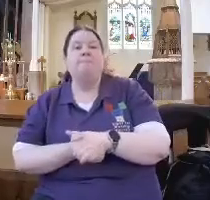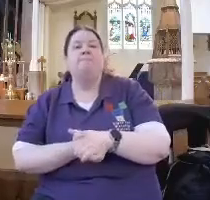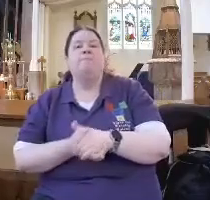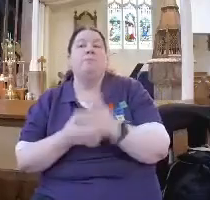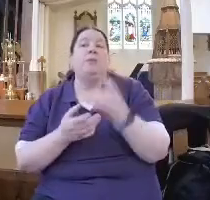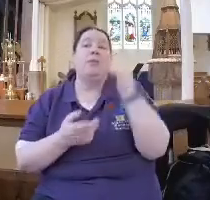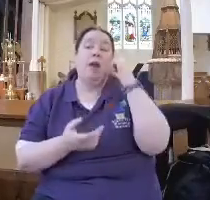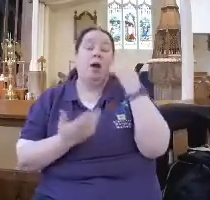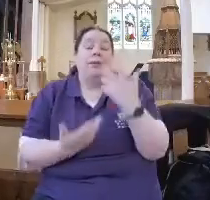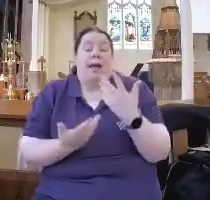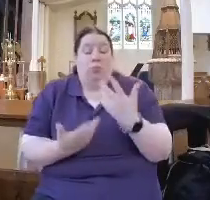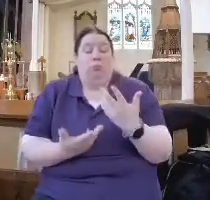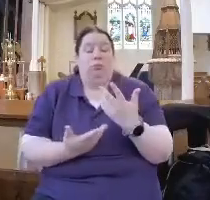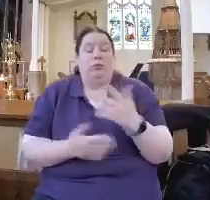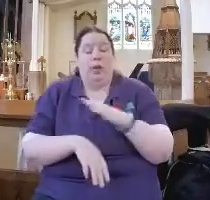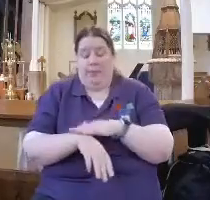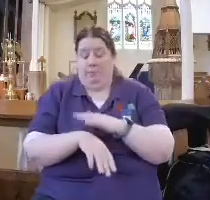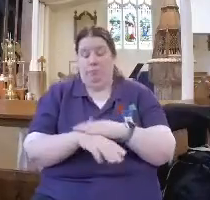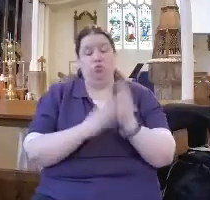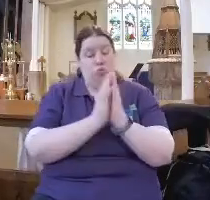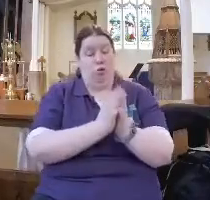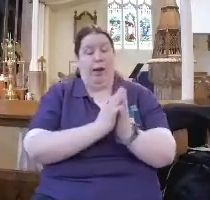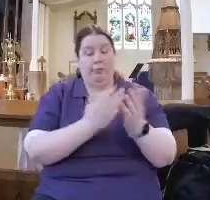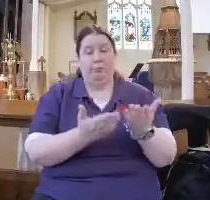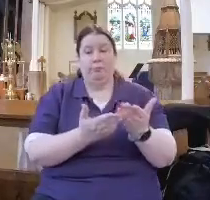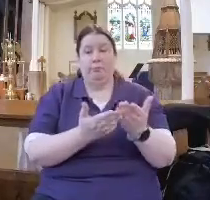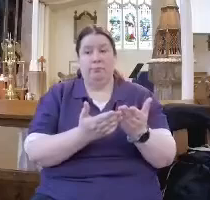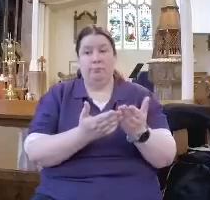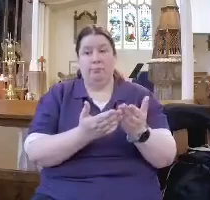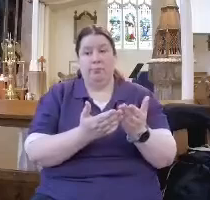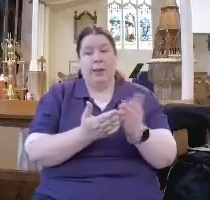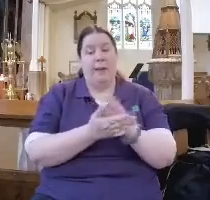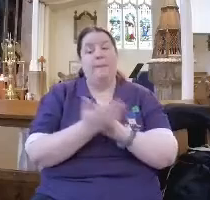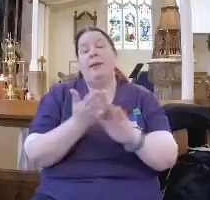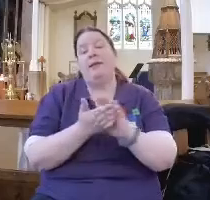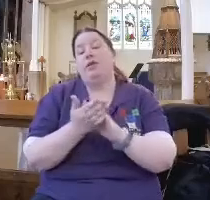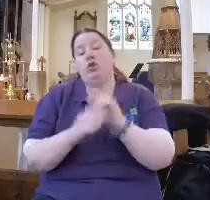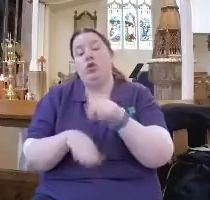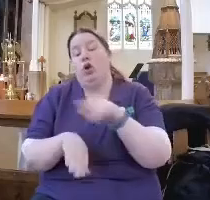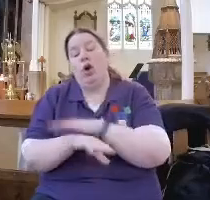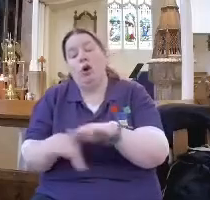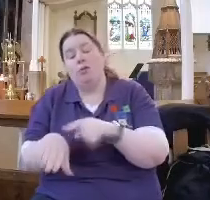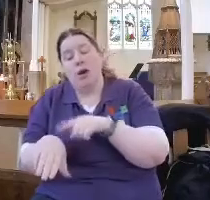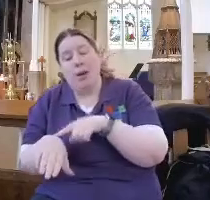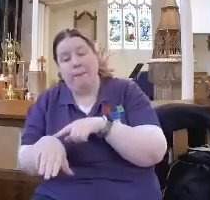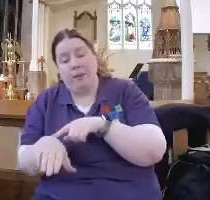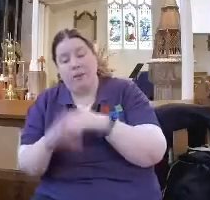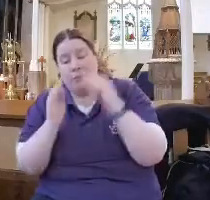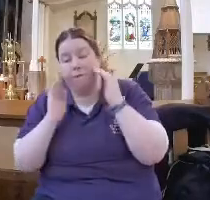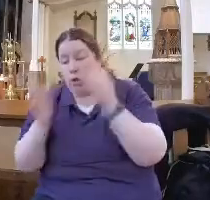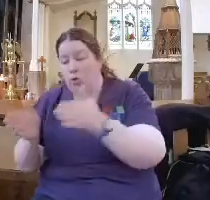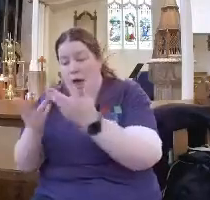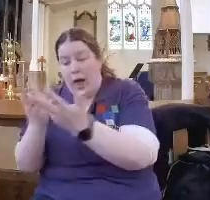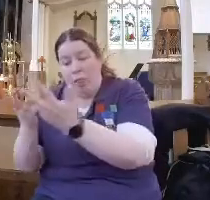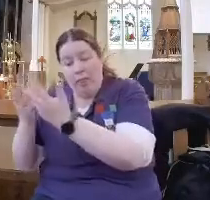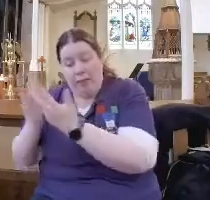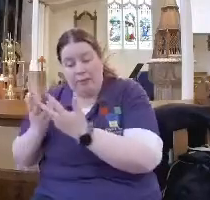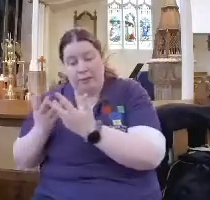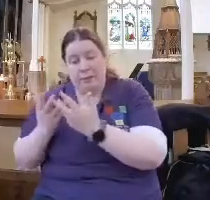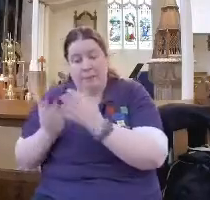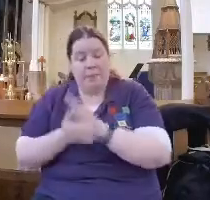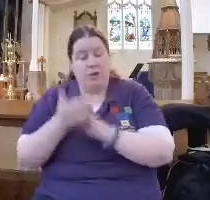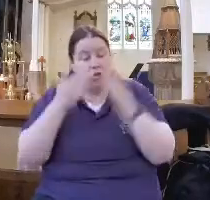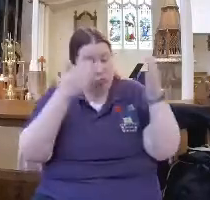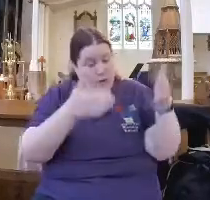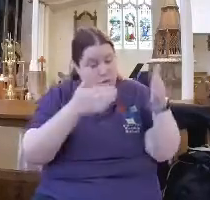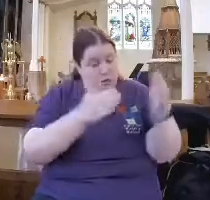my time for prayer, then it's not your time for doing anything else. That's when you focus on your prayer life,